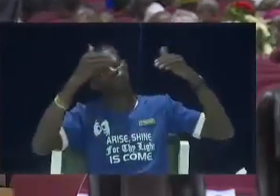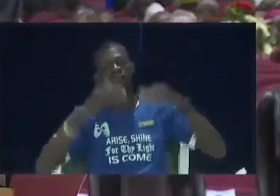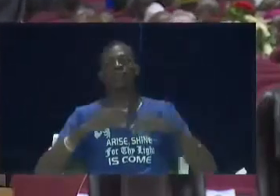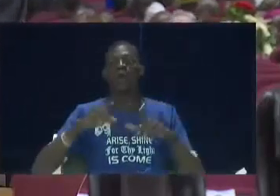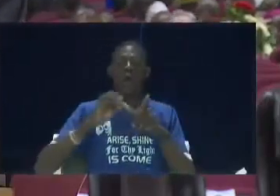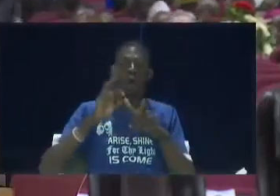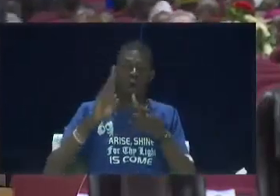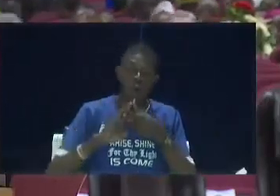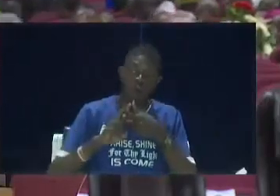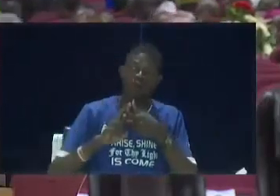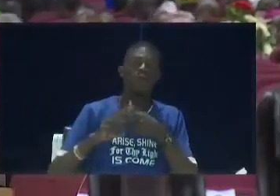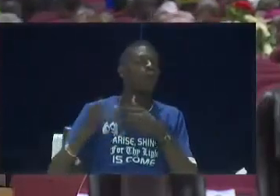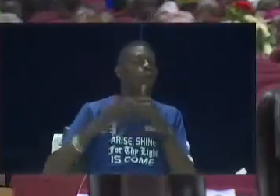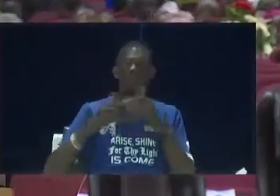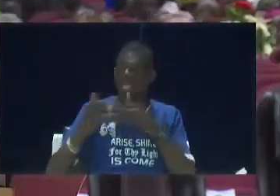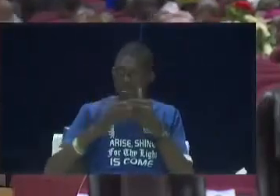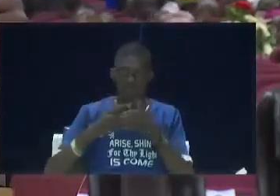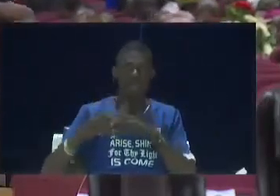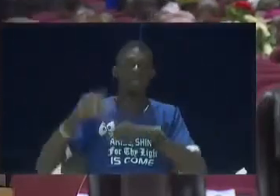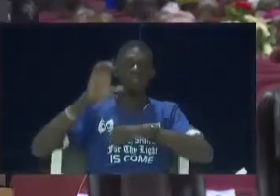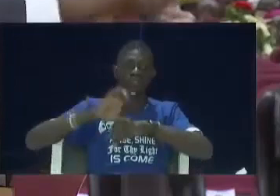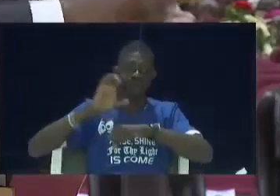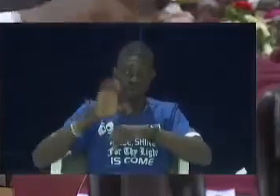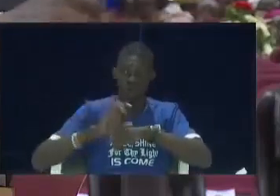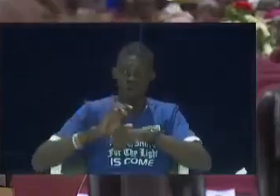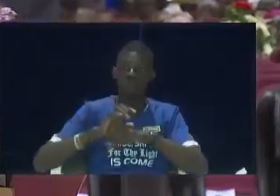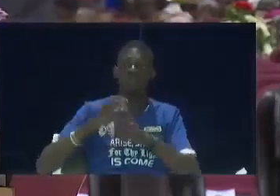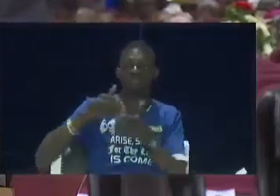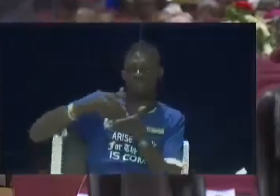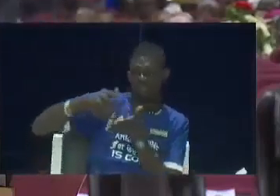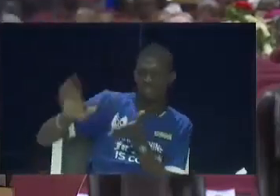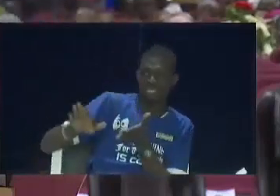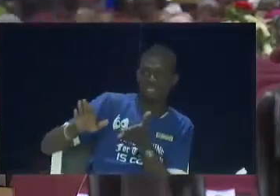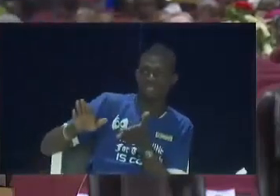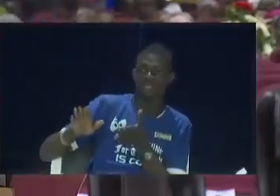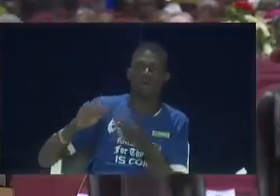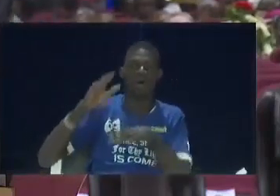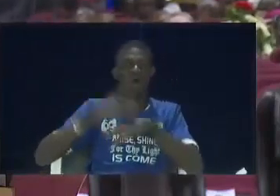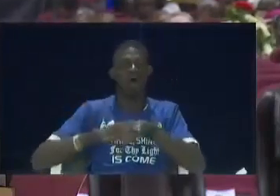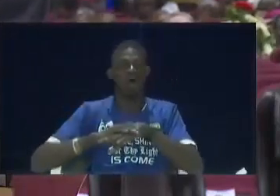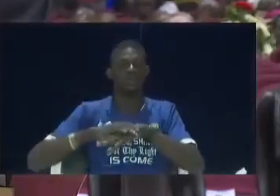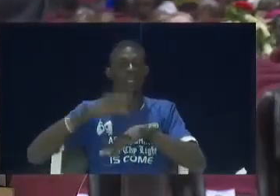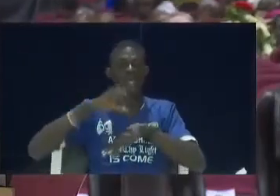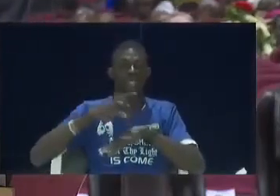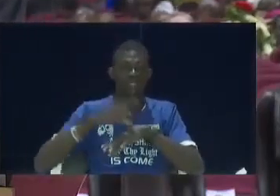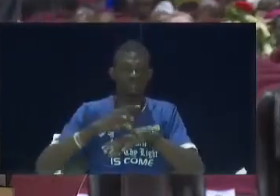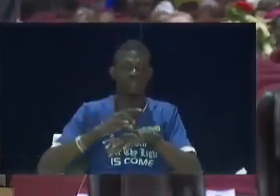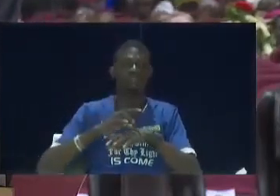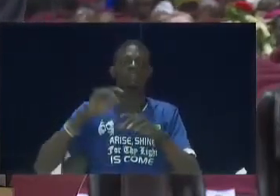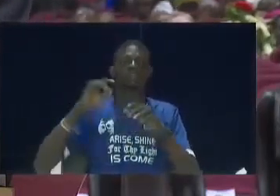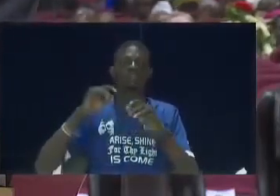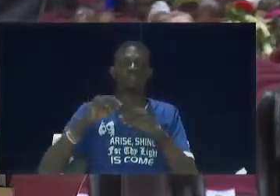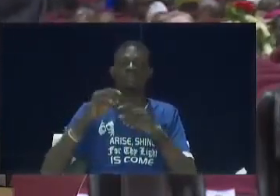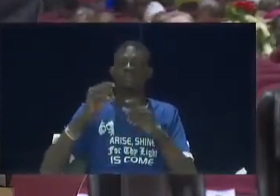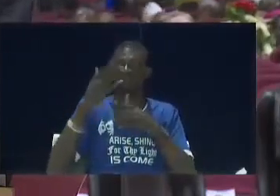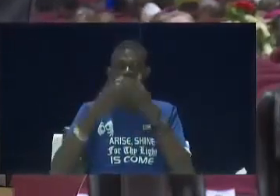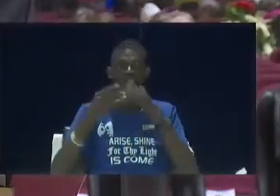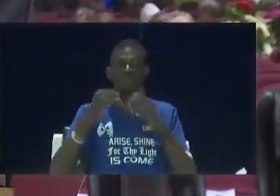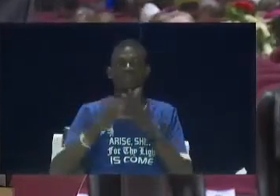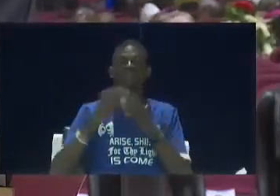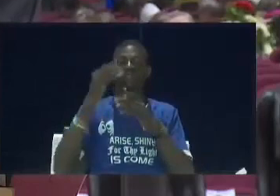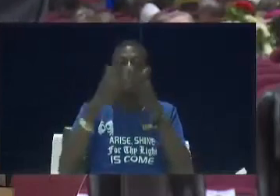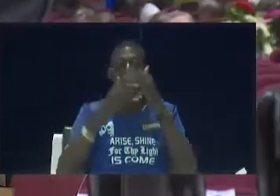Or whatsoever the church prohibits on earth is prohibited in